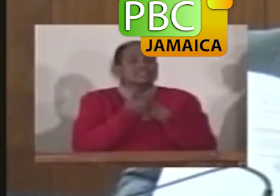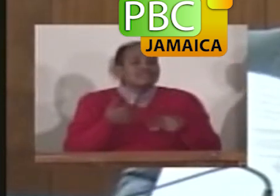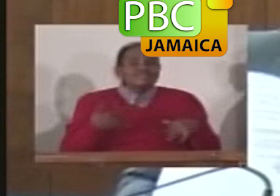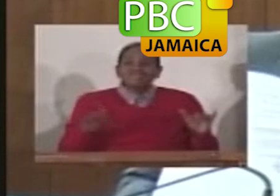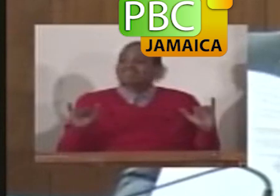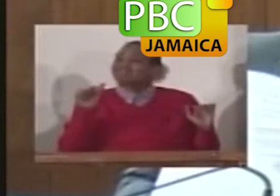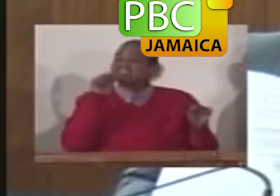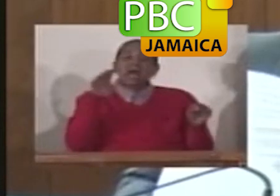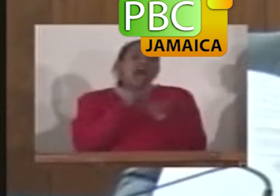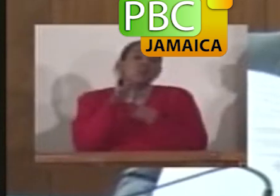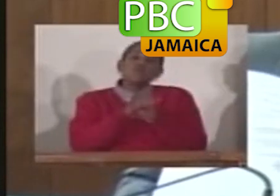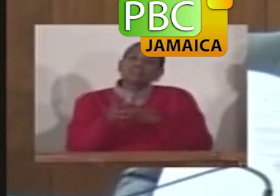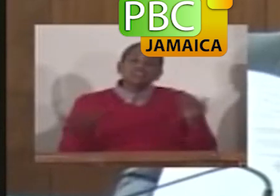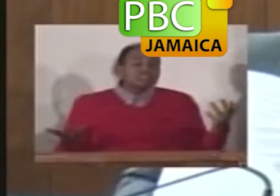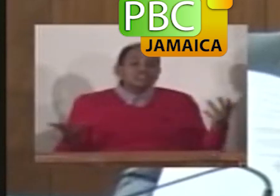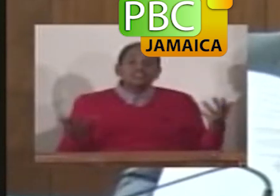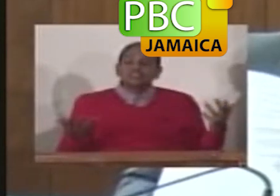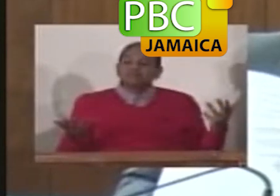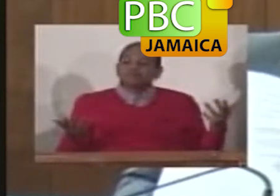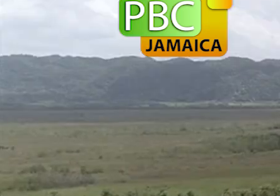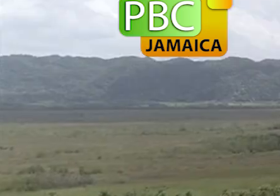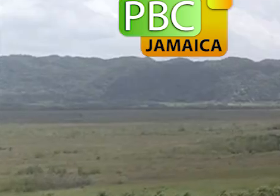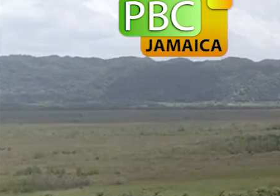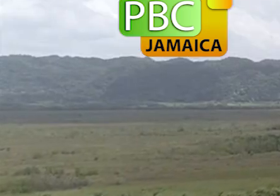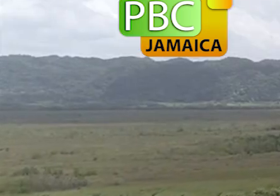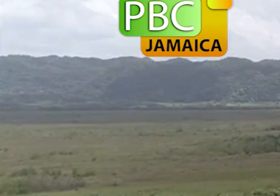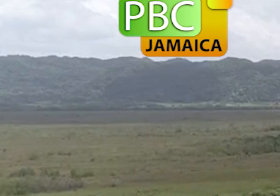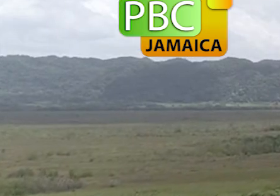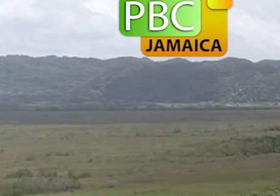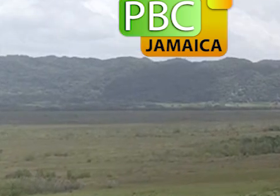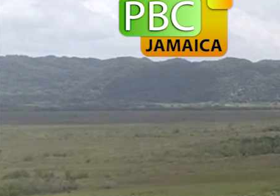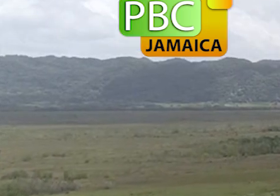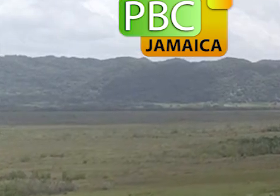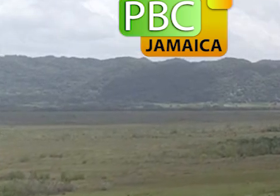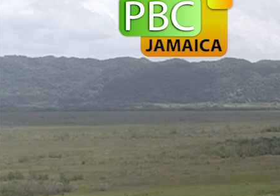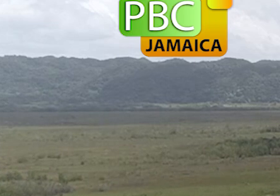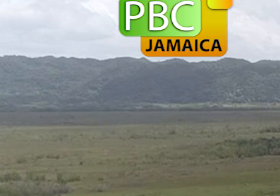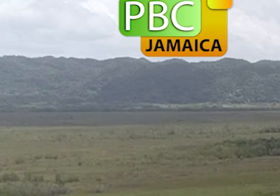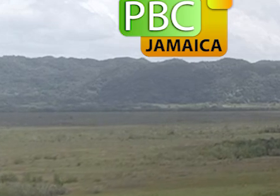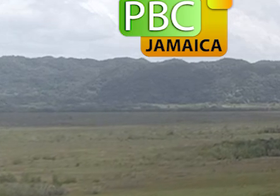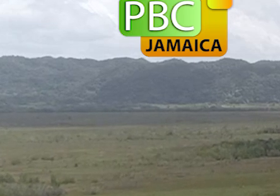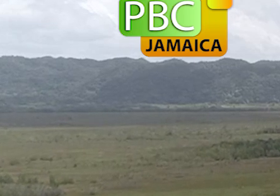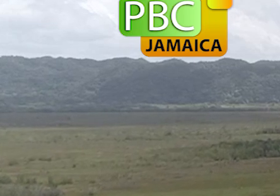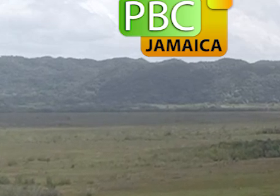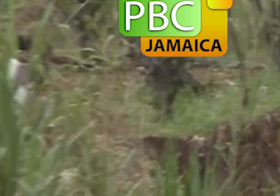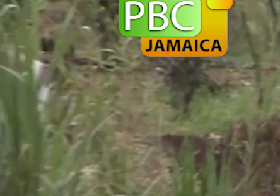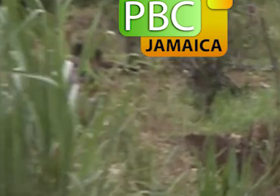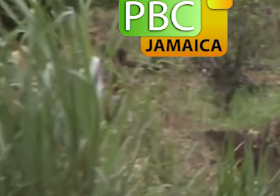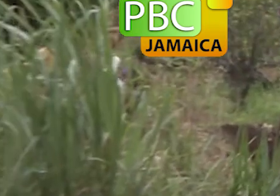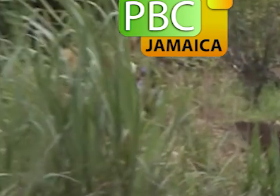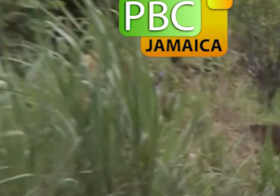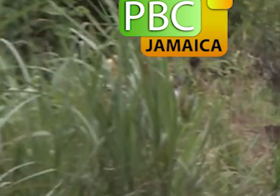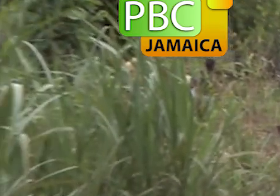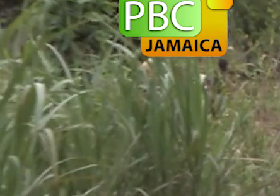inadequate. My text says it's still not enough. According to Mr. Holness, the global progress and action towards